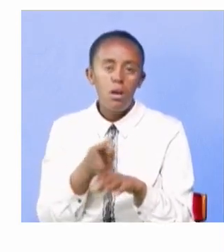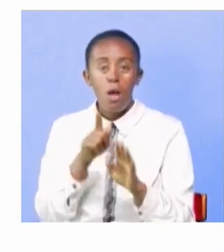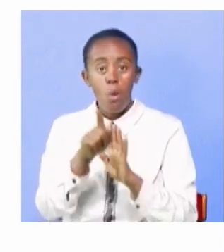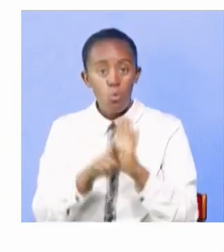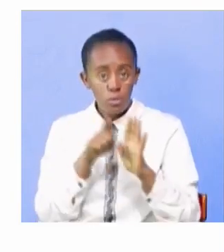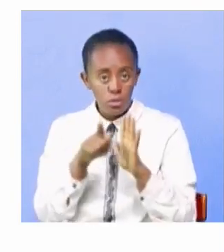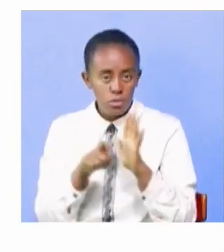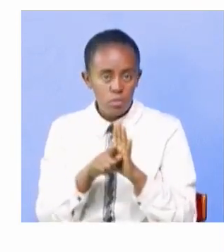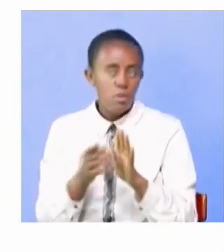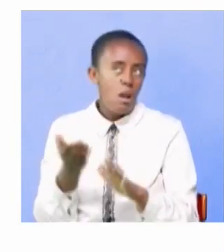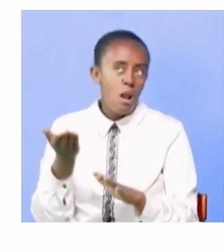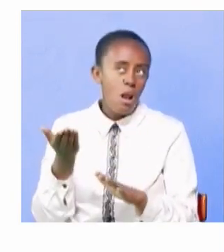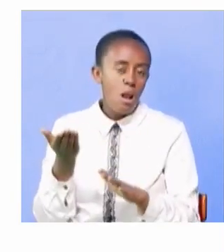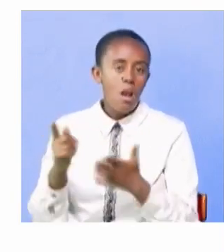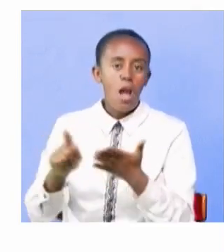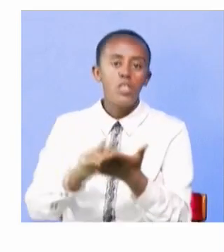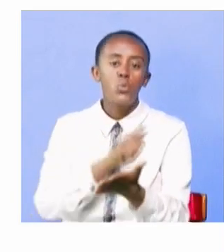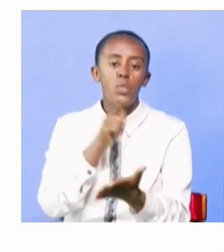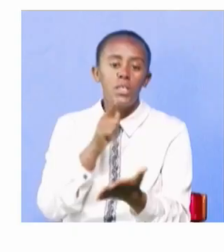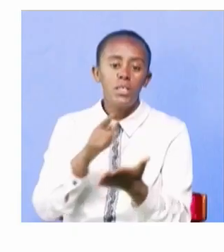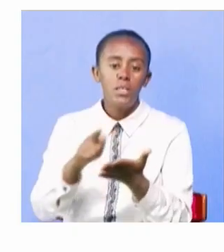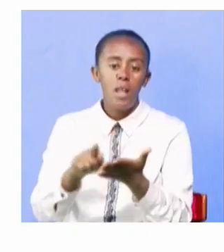last week.